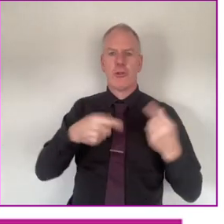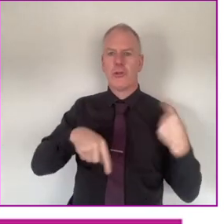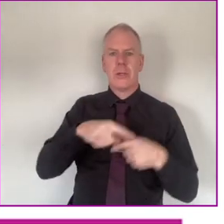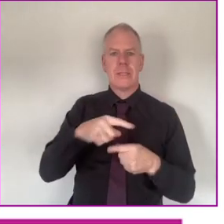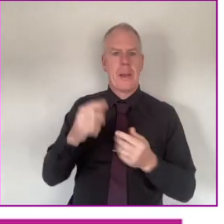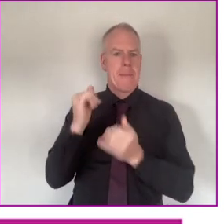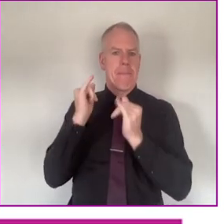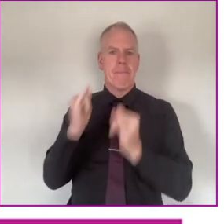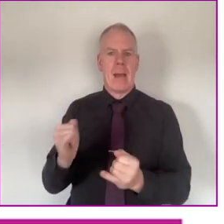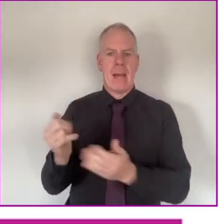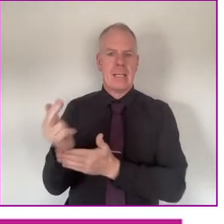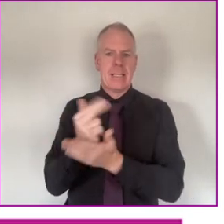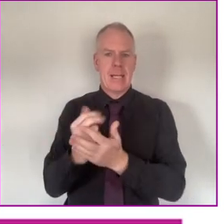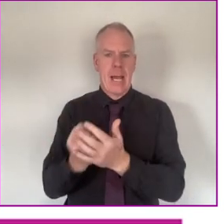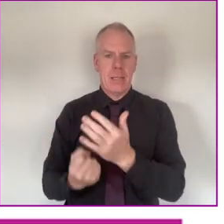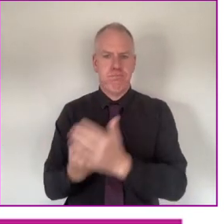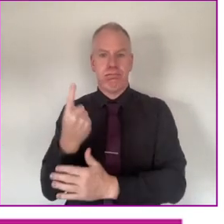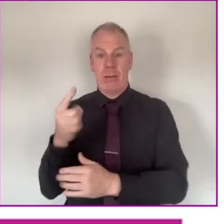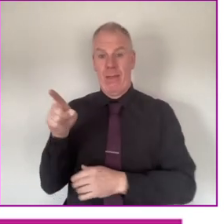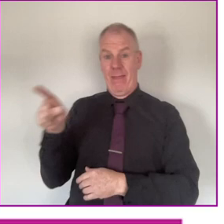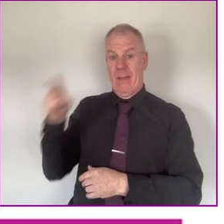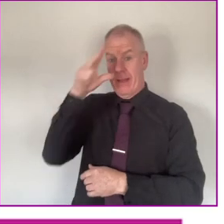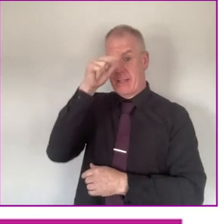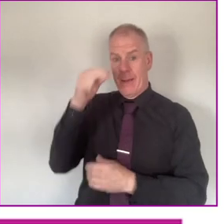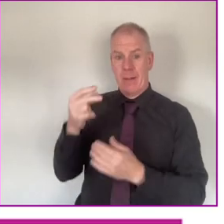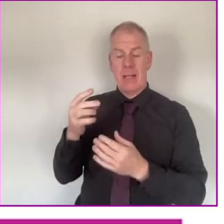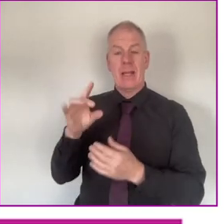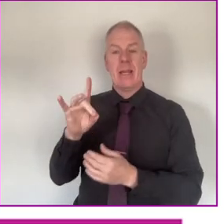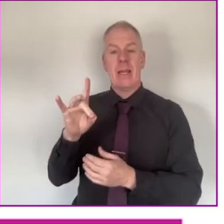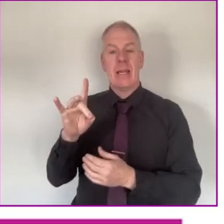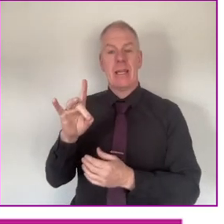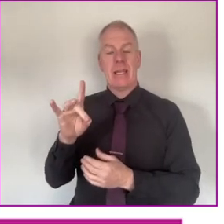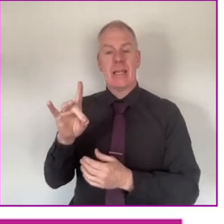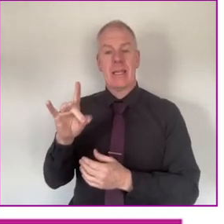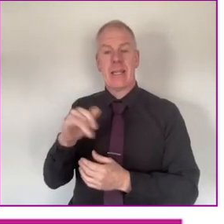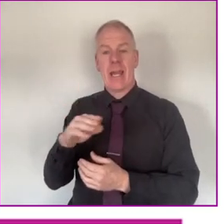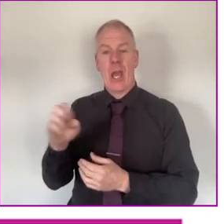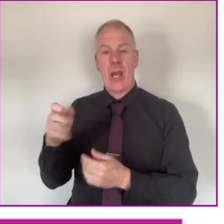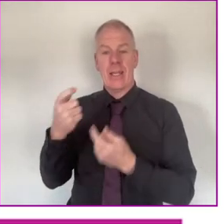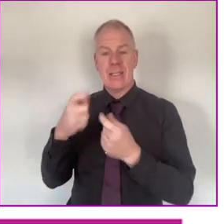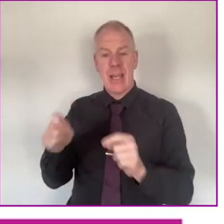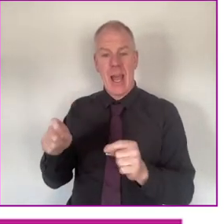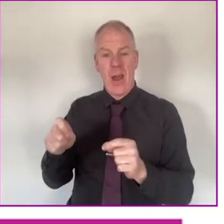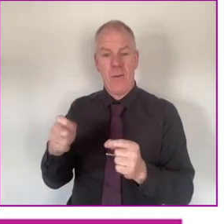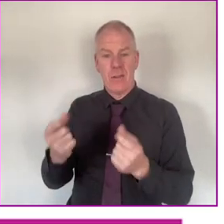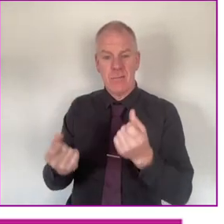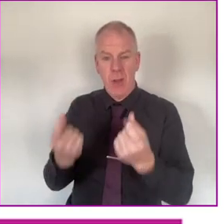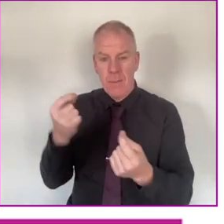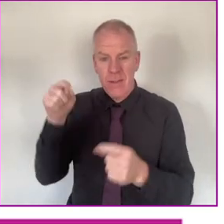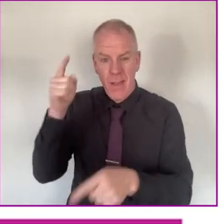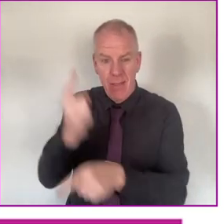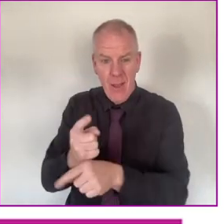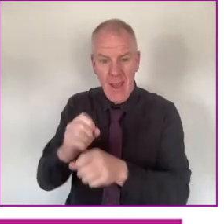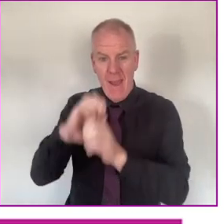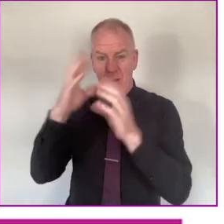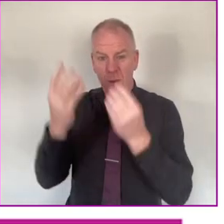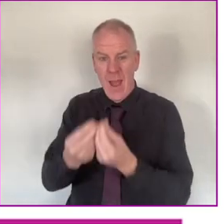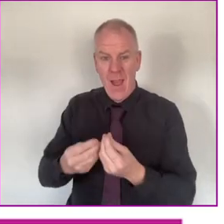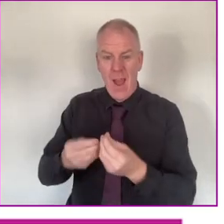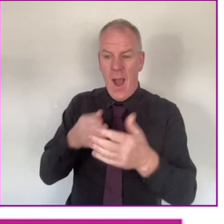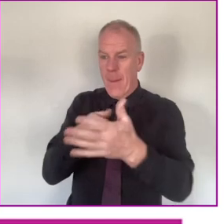weren't consulted, and bad design cropped up. This is an example of Kildare Town. Polka dots everywhere, obstacles everywhere,